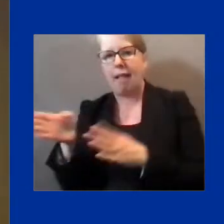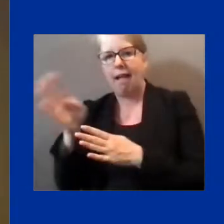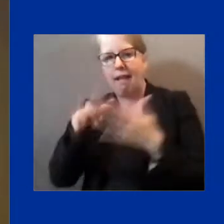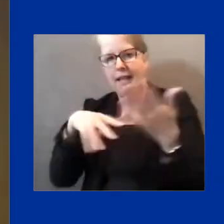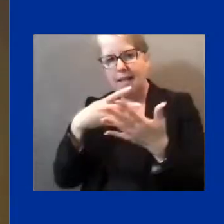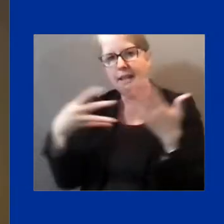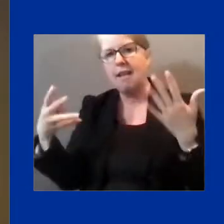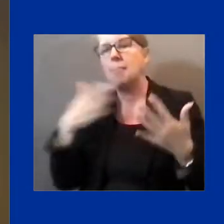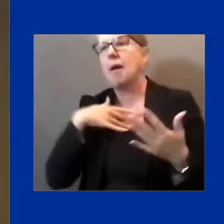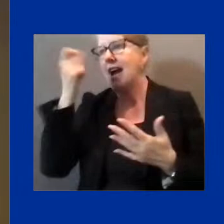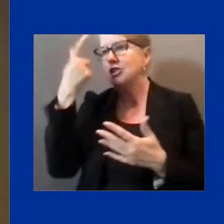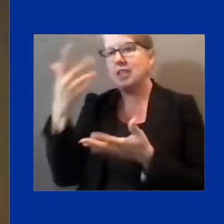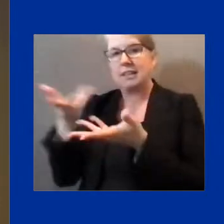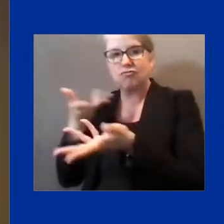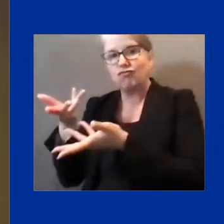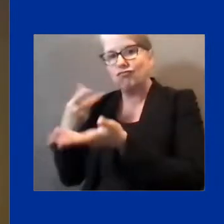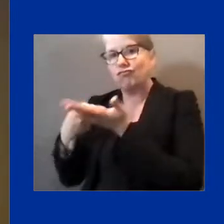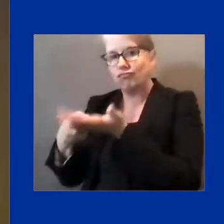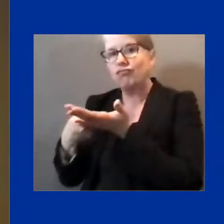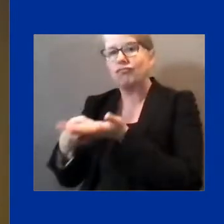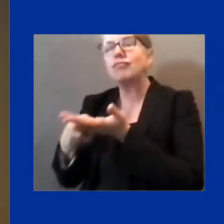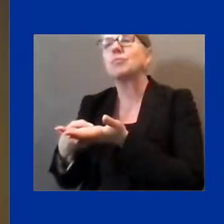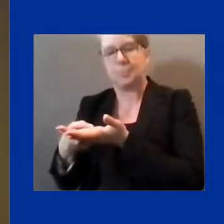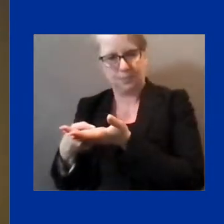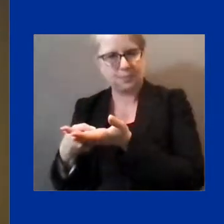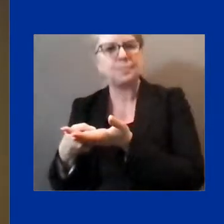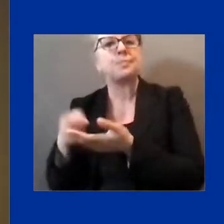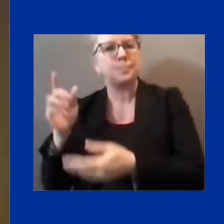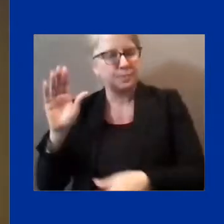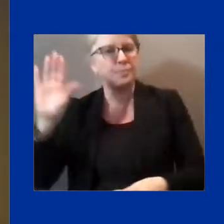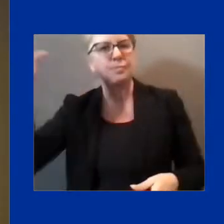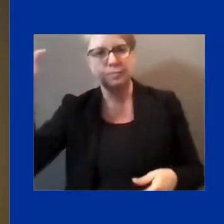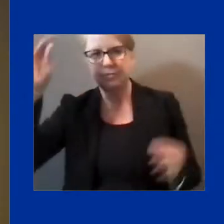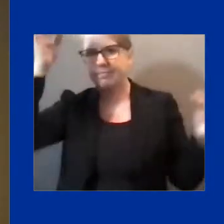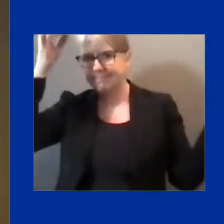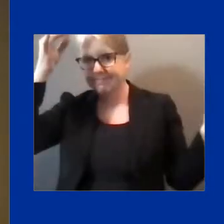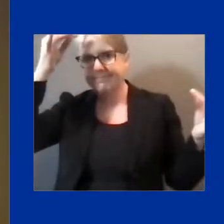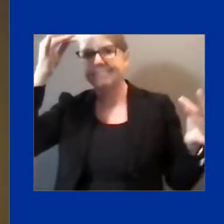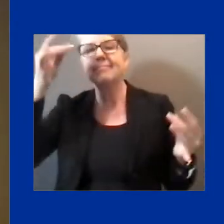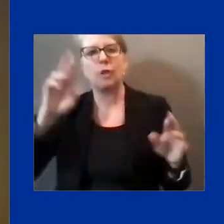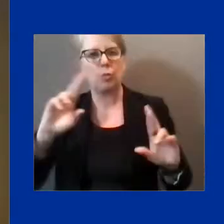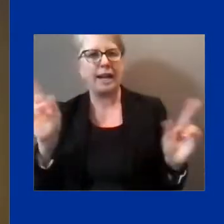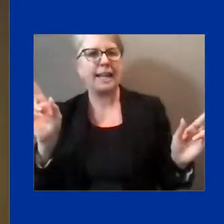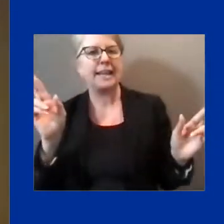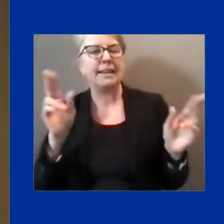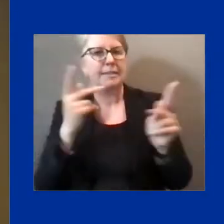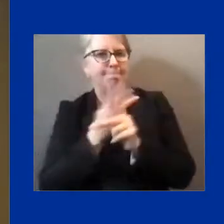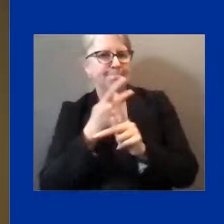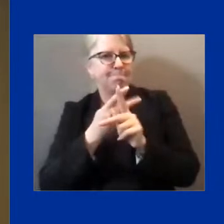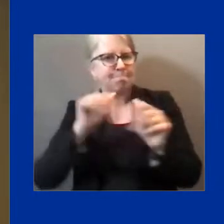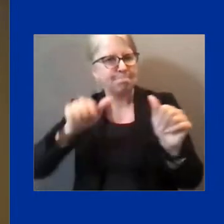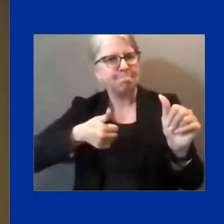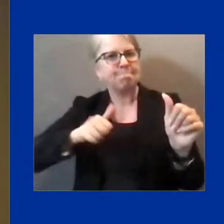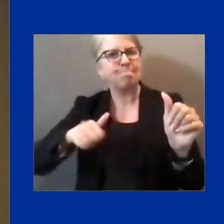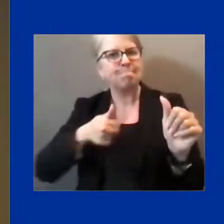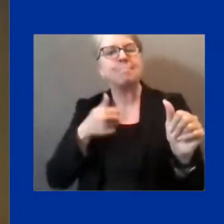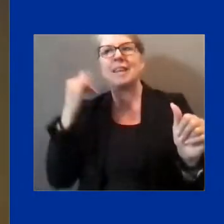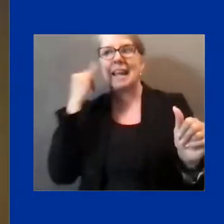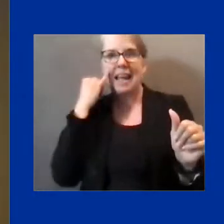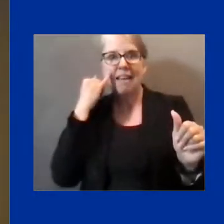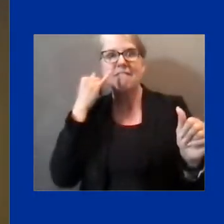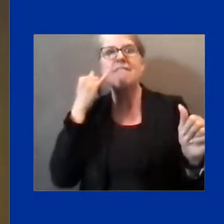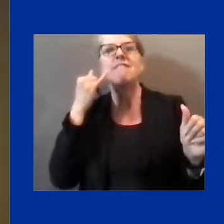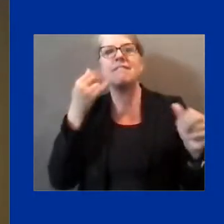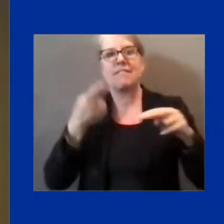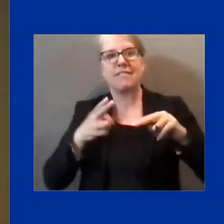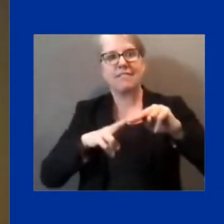and my discussions with them is yeah, it's definitely on their radar that, you know, if the trend continues, you know,